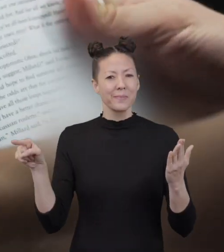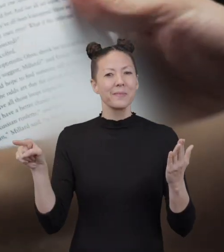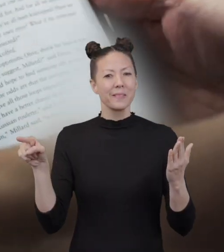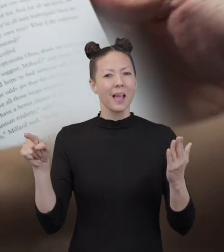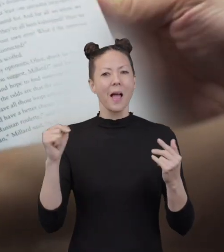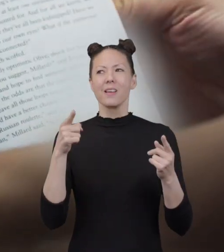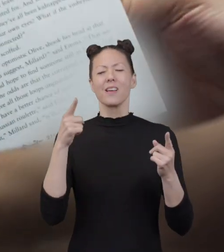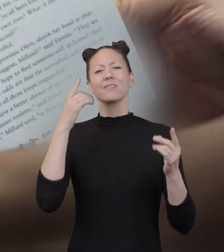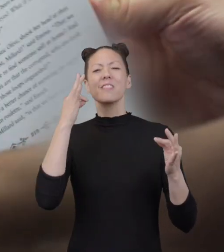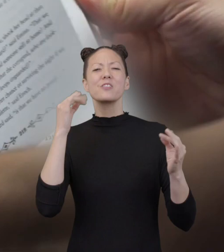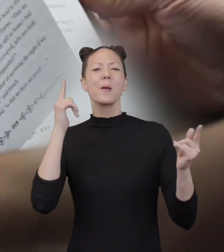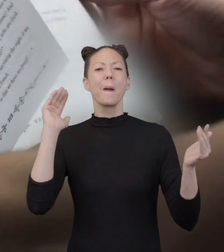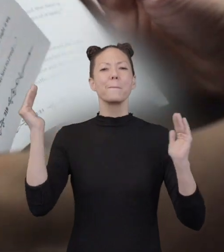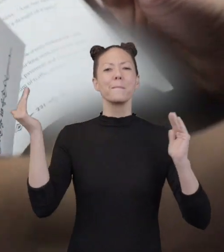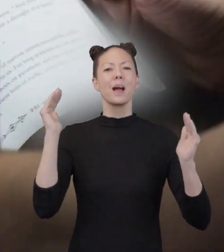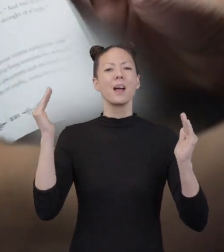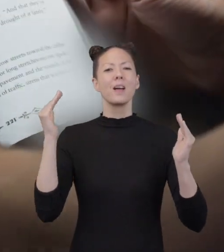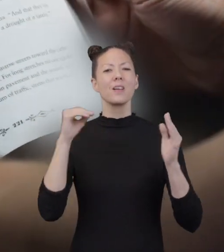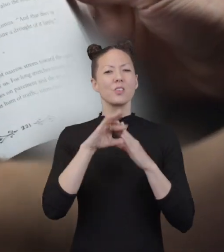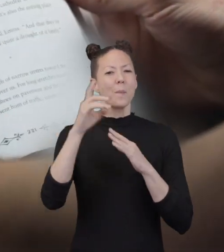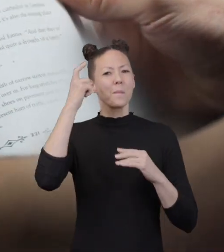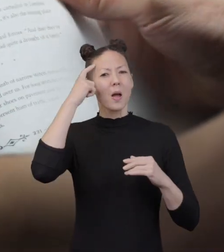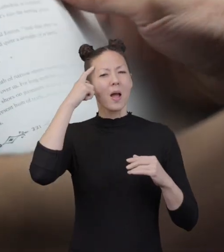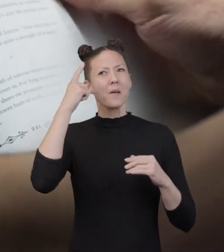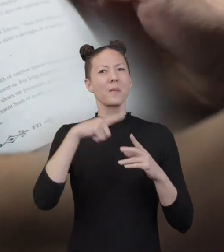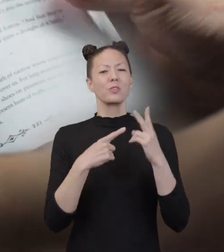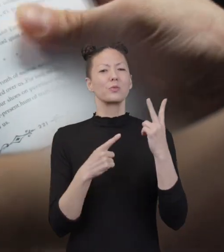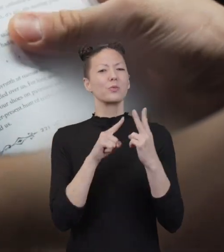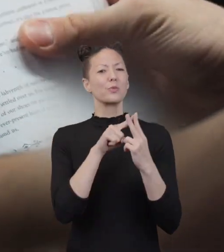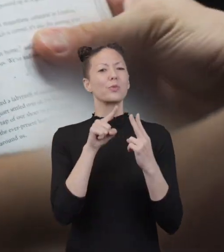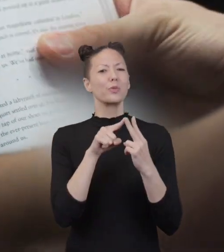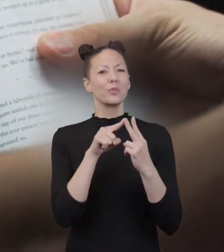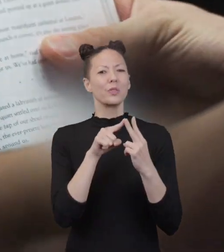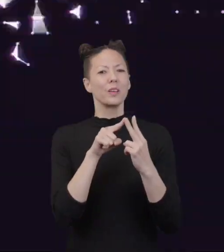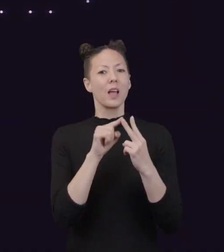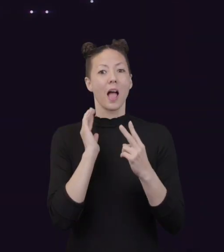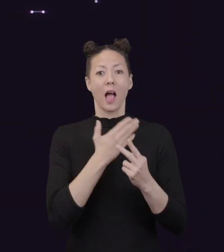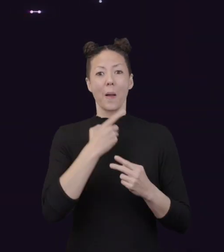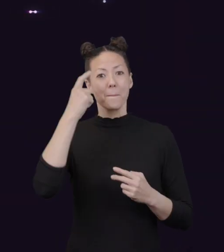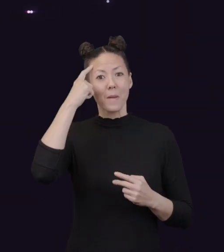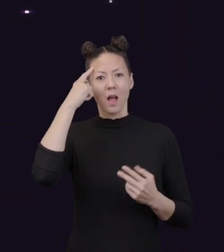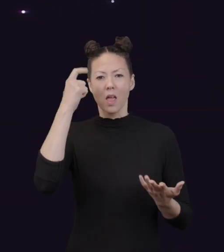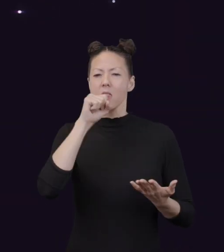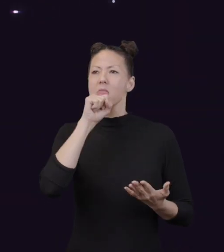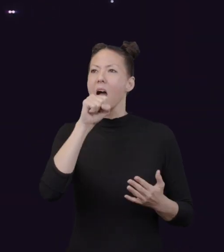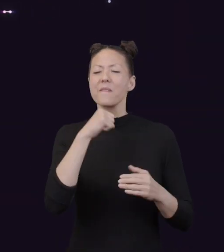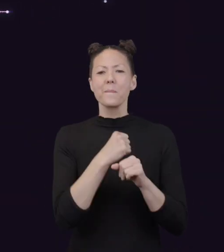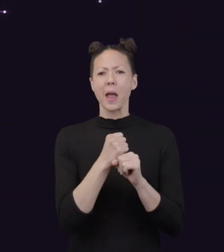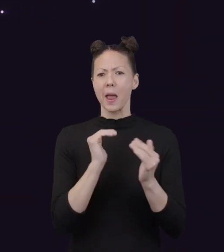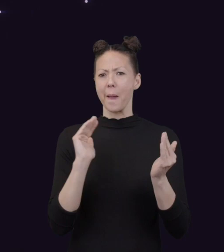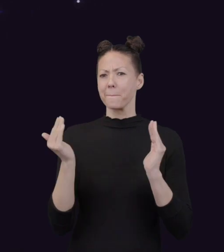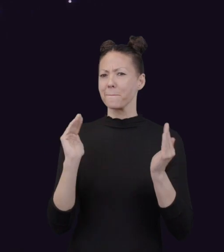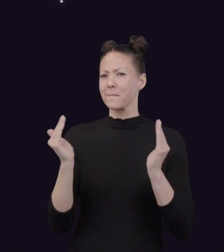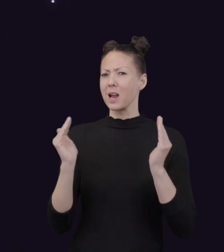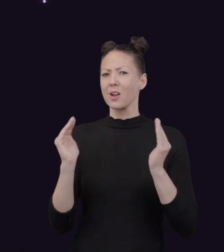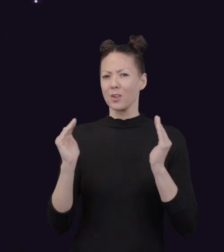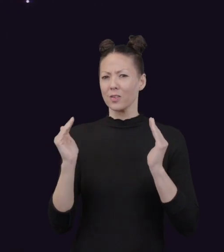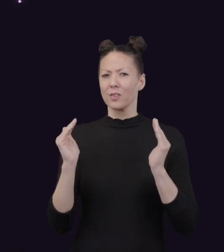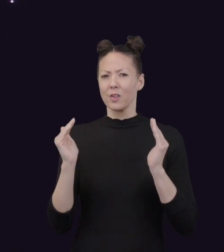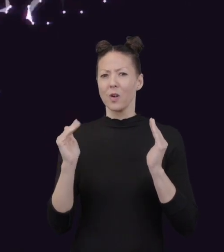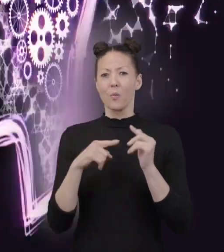so, did you make some comparisons in your mind about the two? Our minds love making